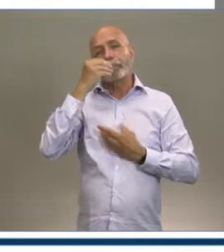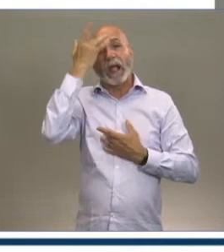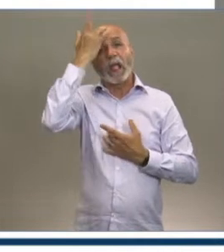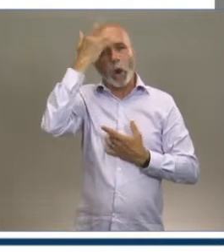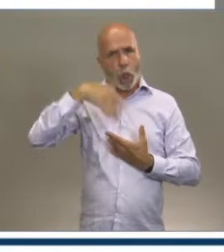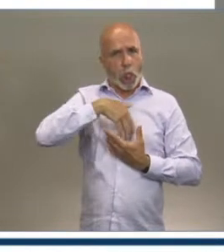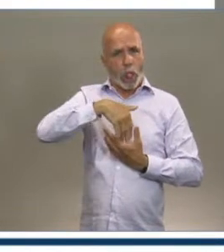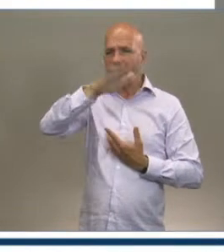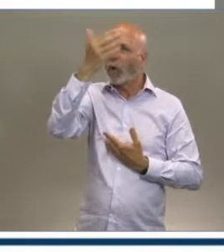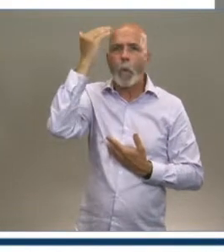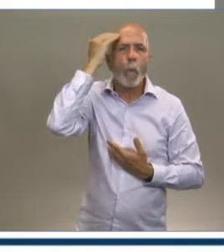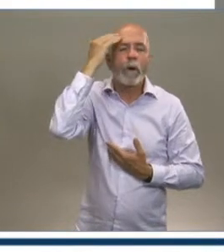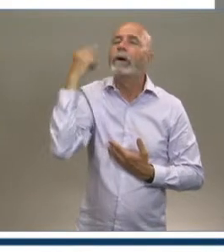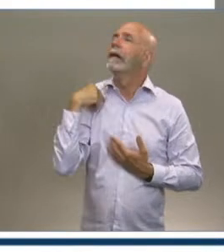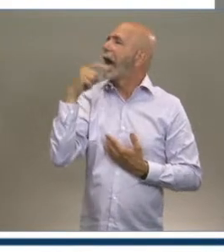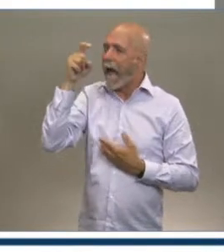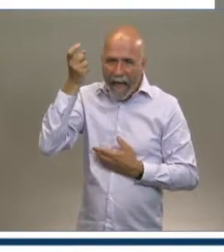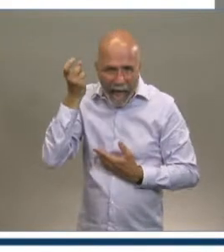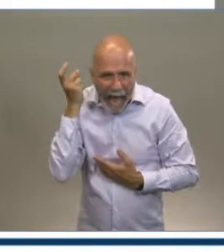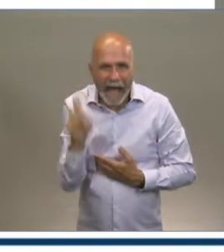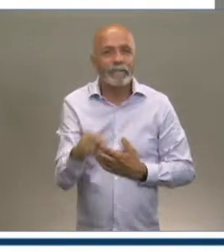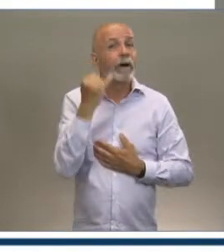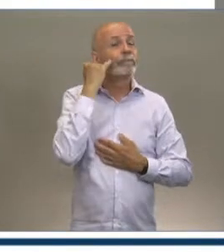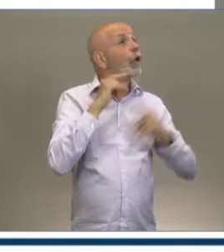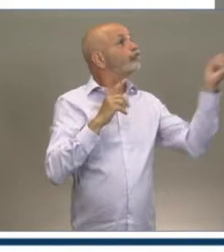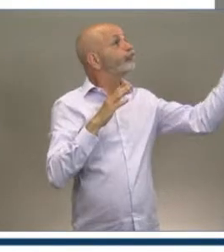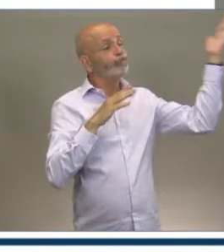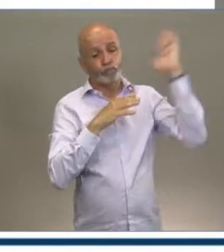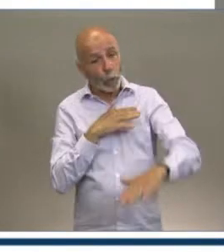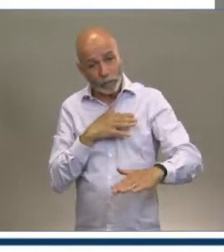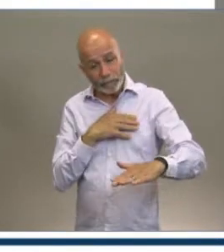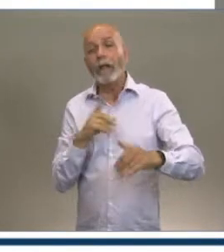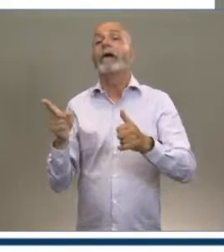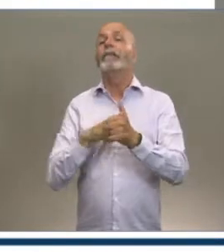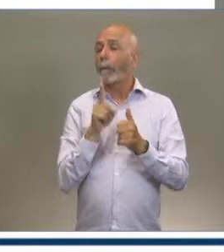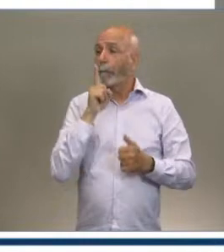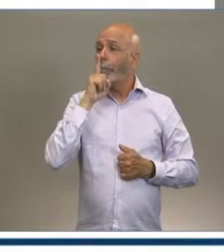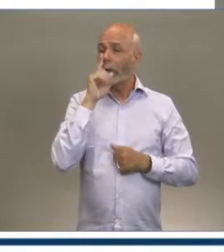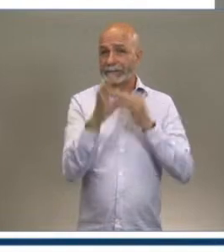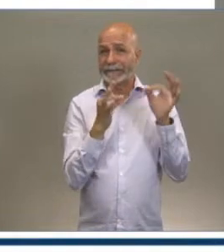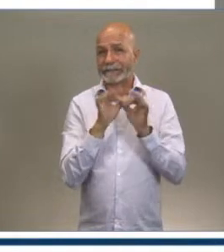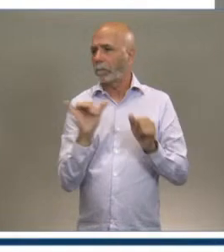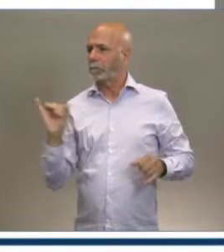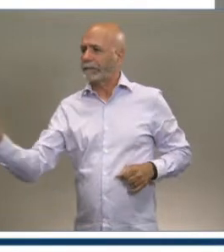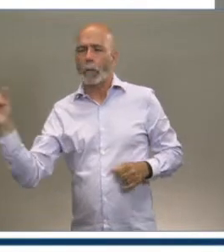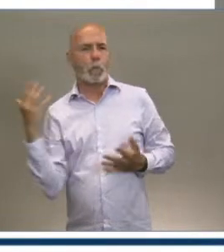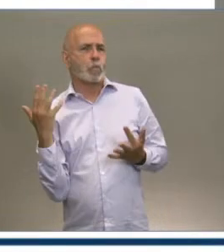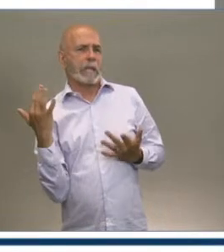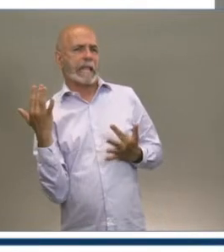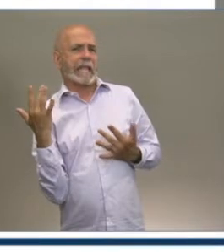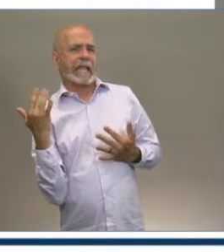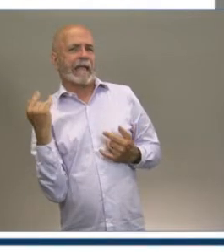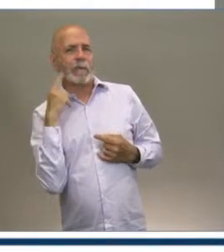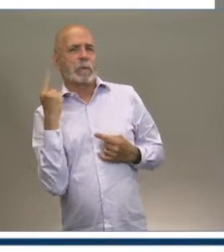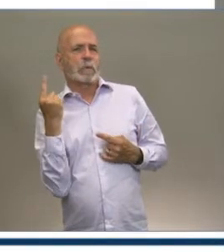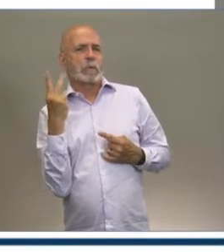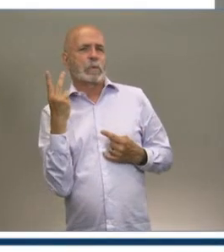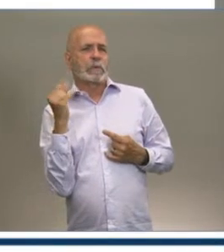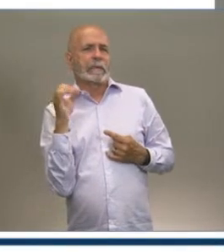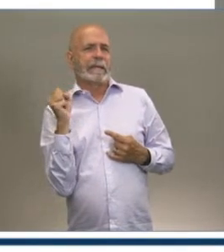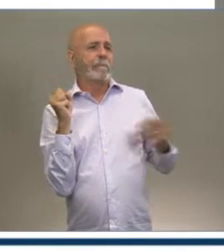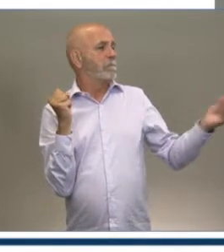that test on arrival and then stay quarantined, and it's at the most it's probably 48 hours before they get that test result